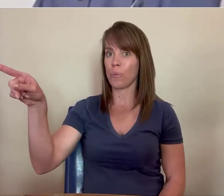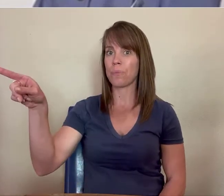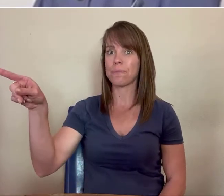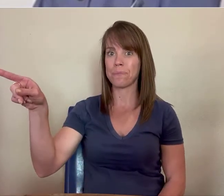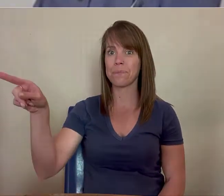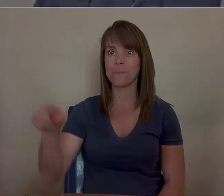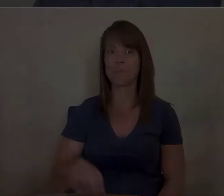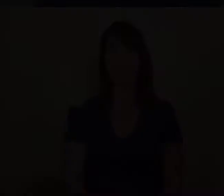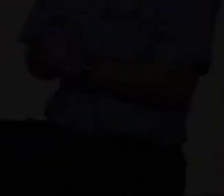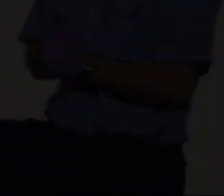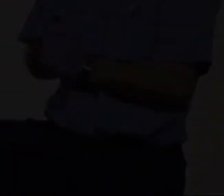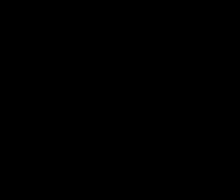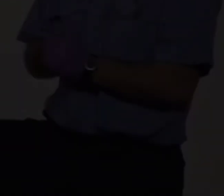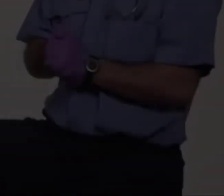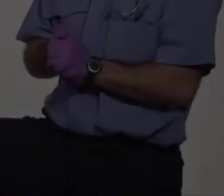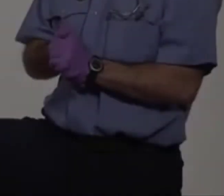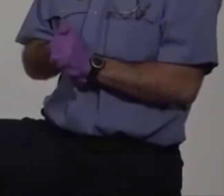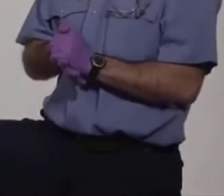going to go.